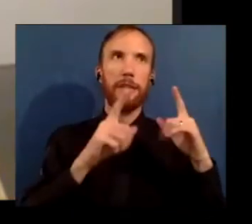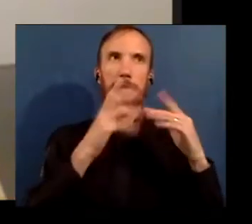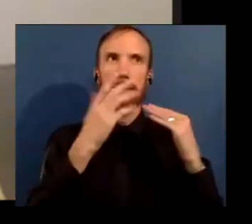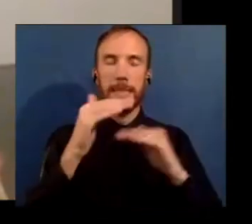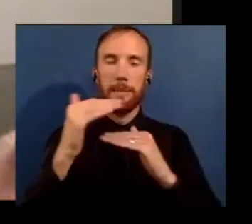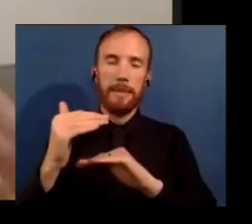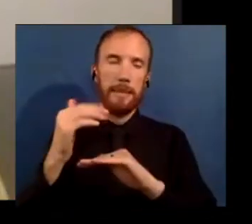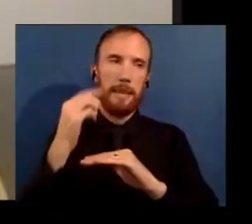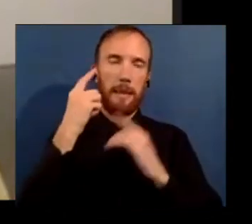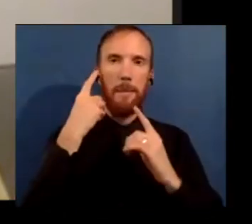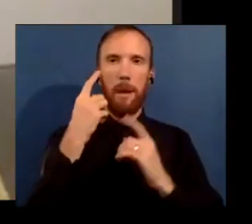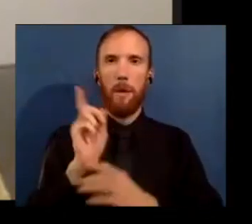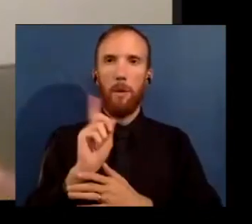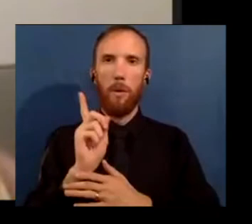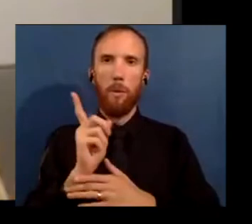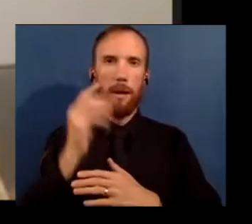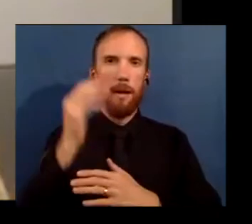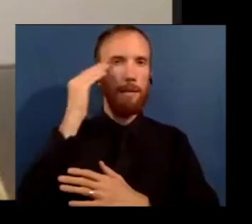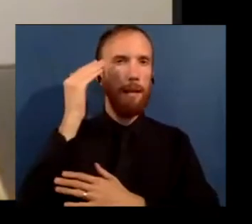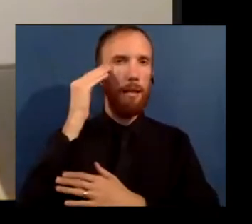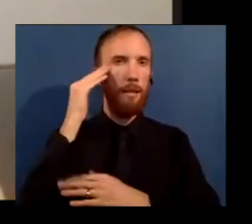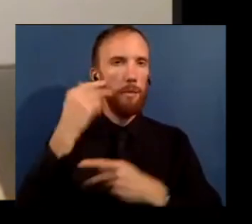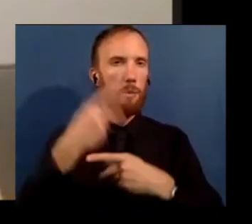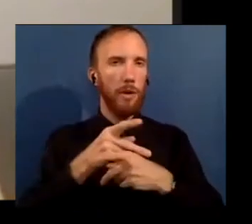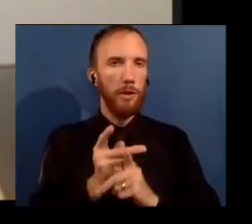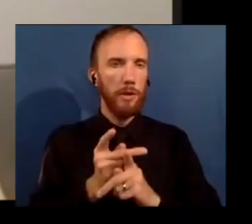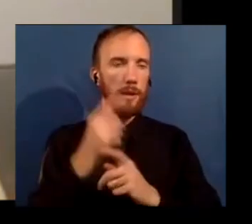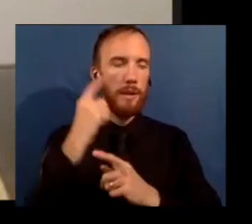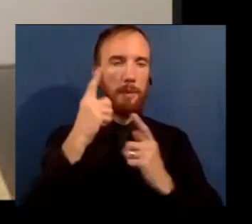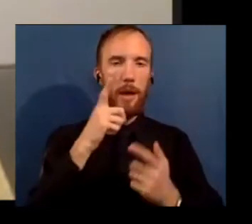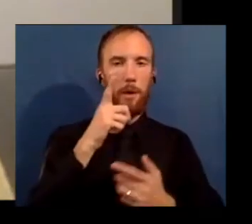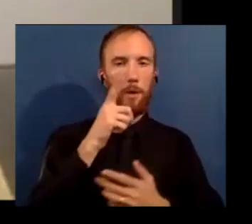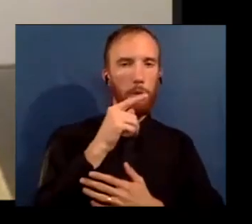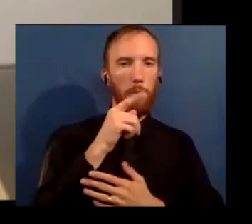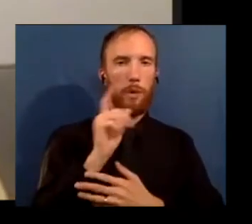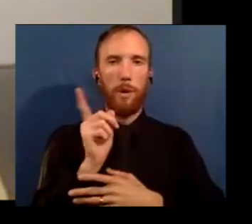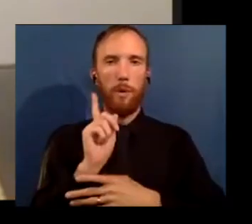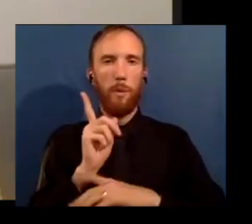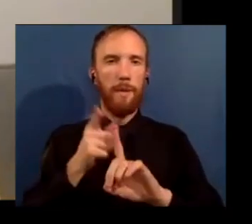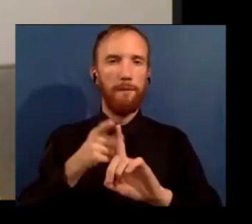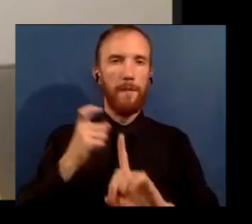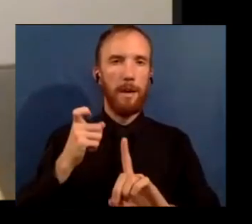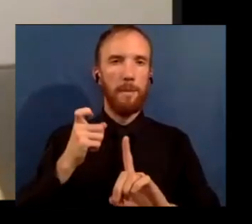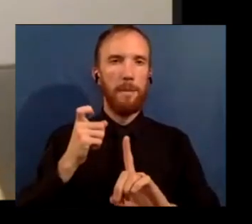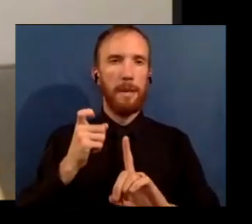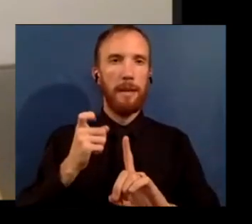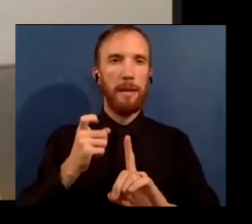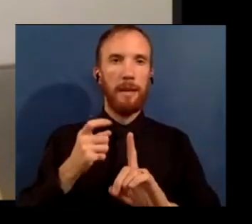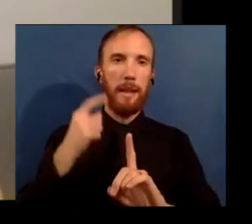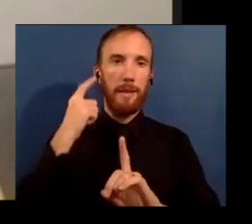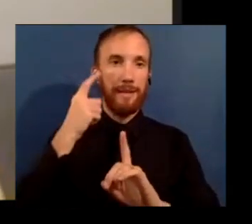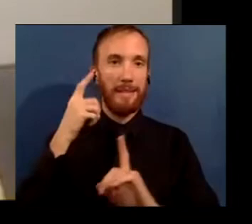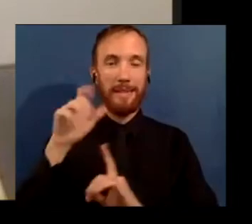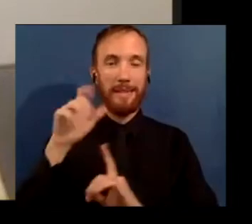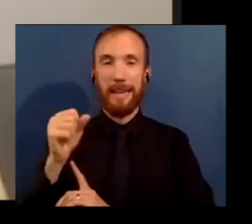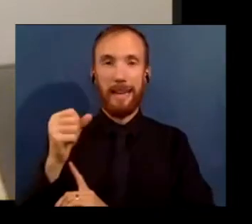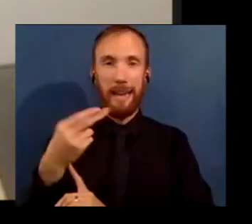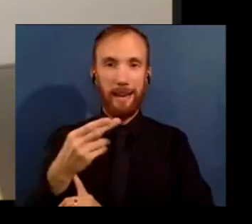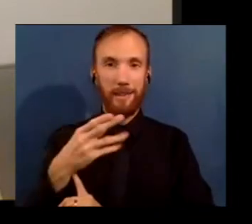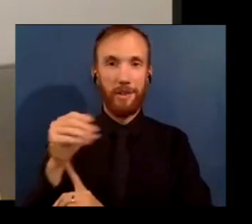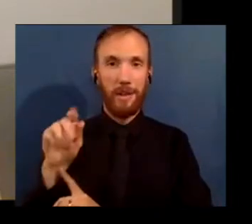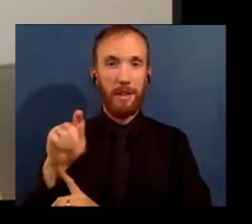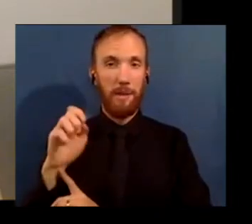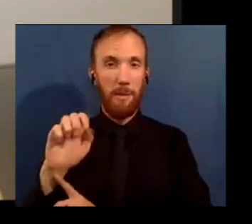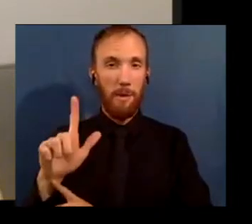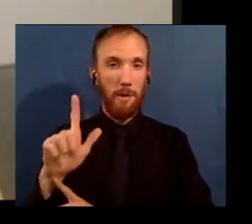is produced, that would constrict who and from where that knowledge can come. Listening to Ash and Thamal in the beginning, I think abolition at UIC